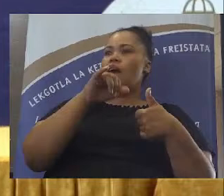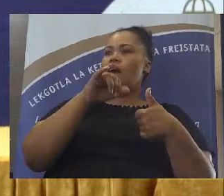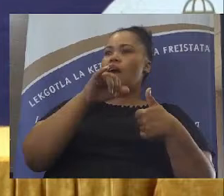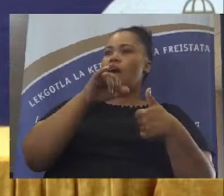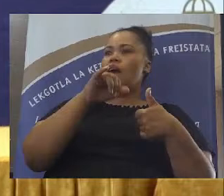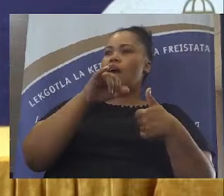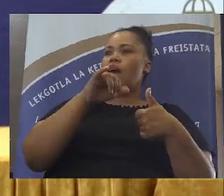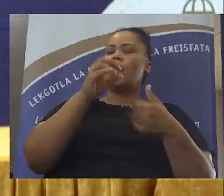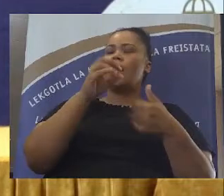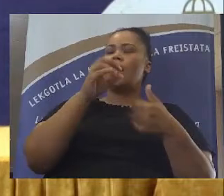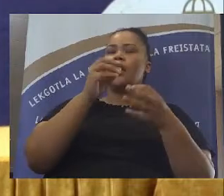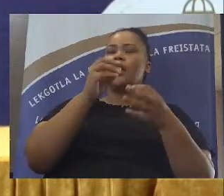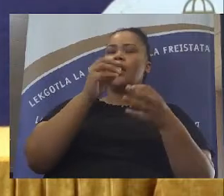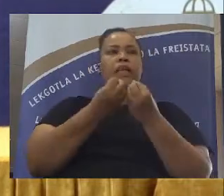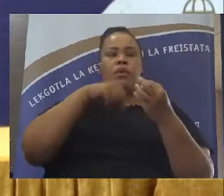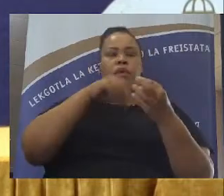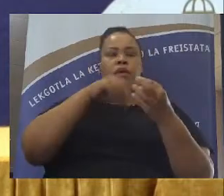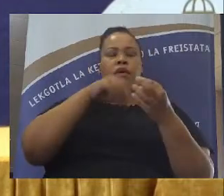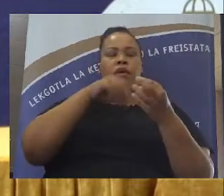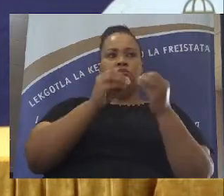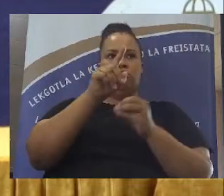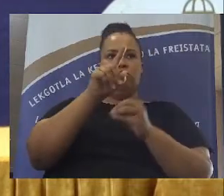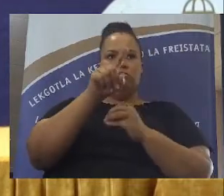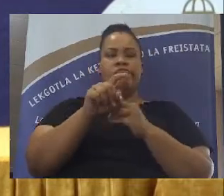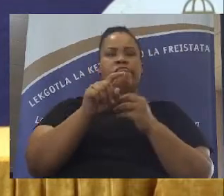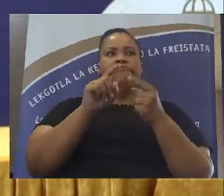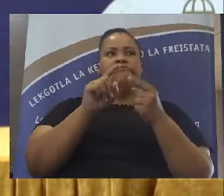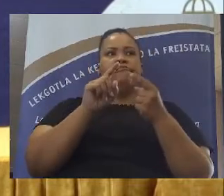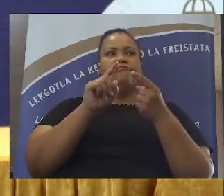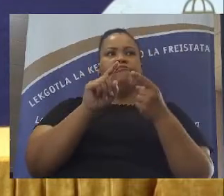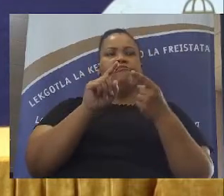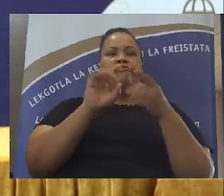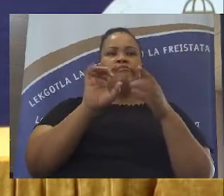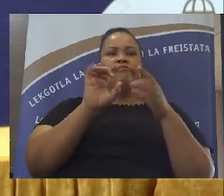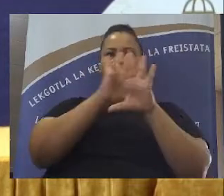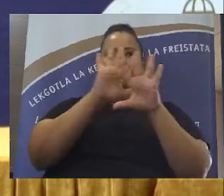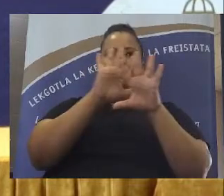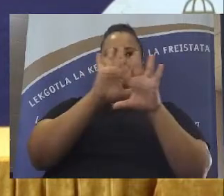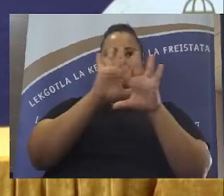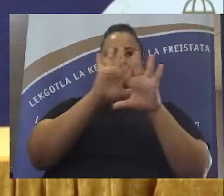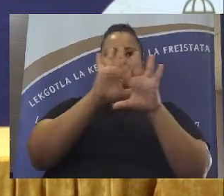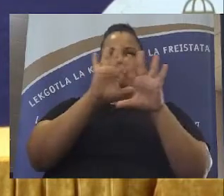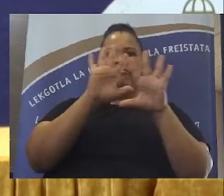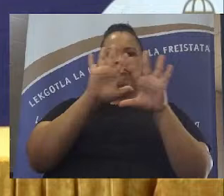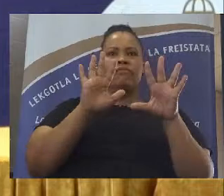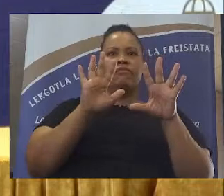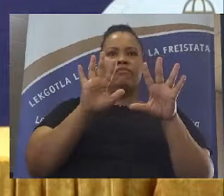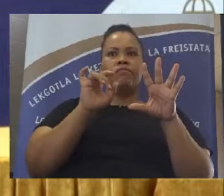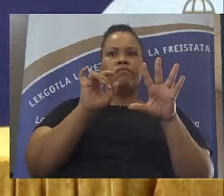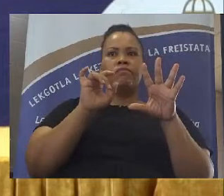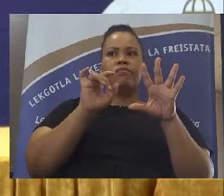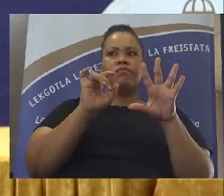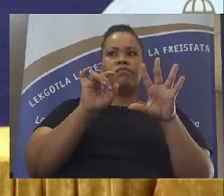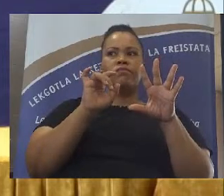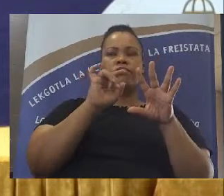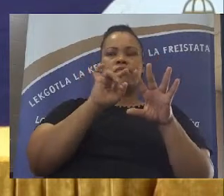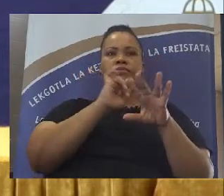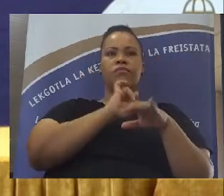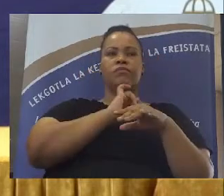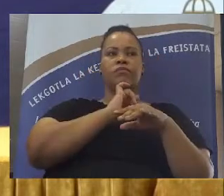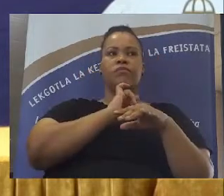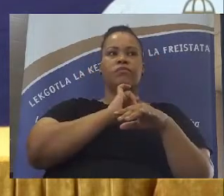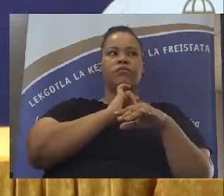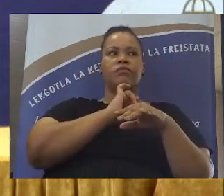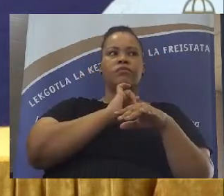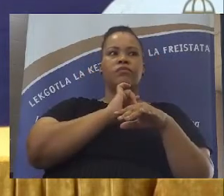these are the things. The one thing that came out very clearly was saying, and because we followed, and